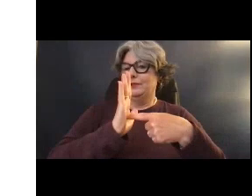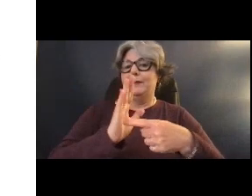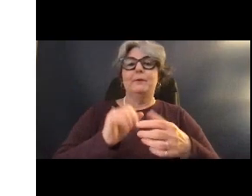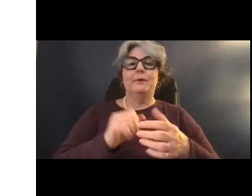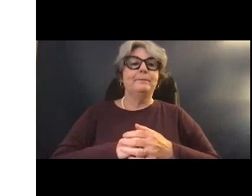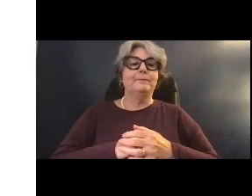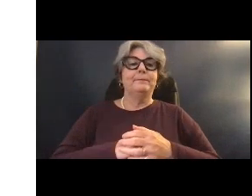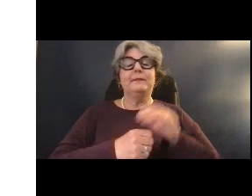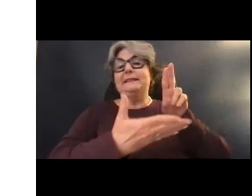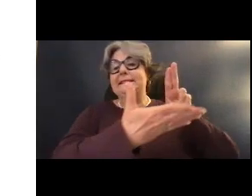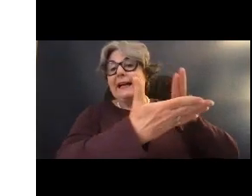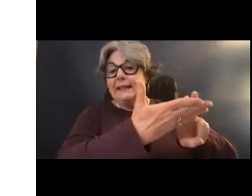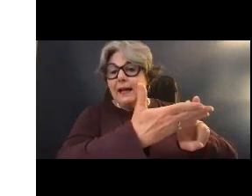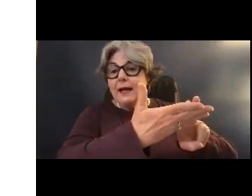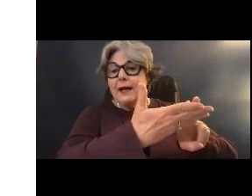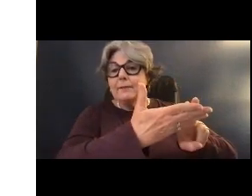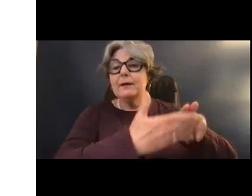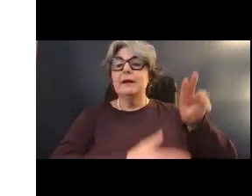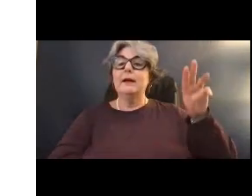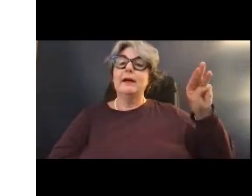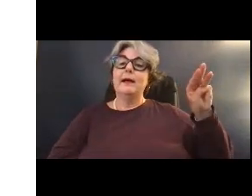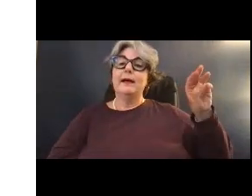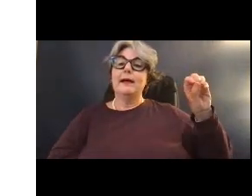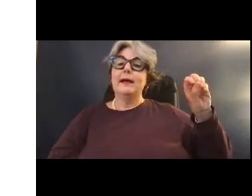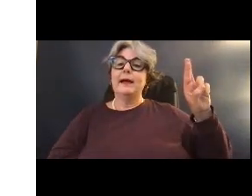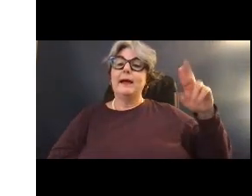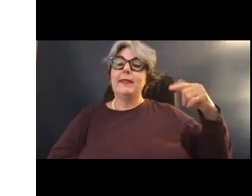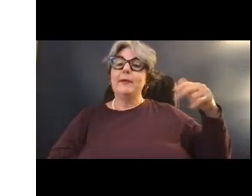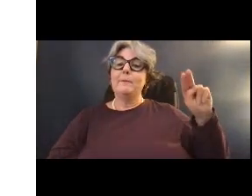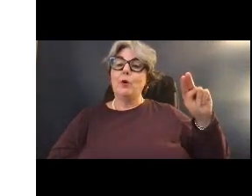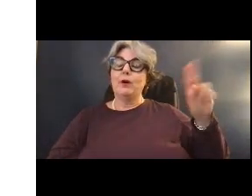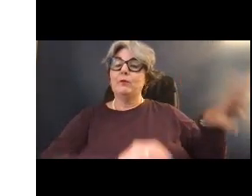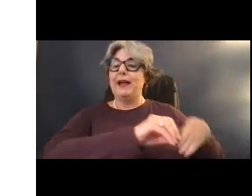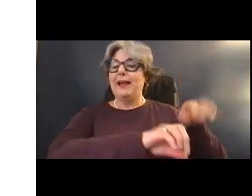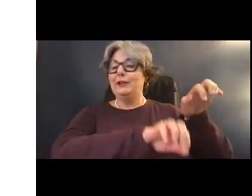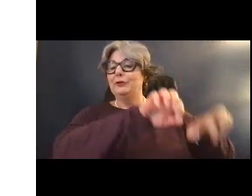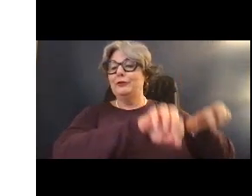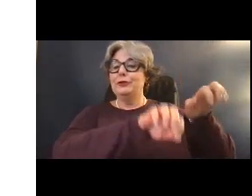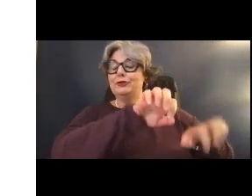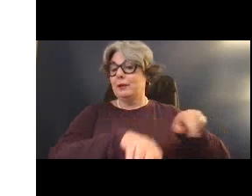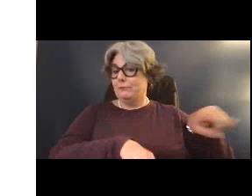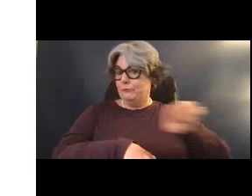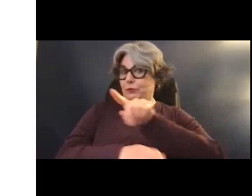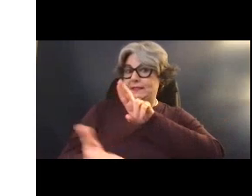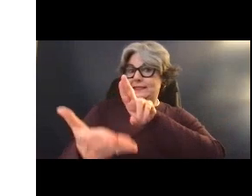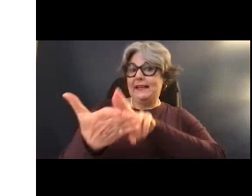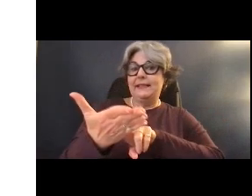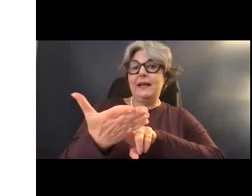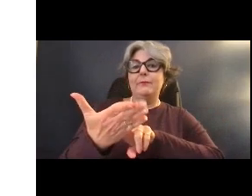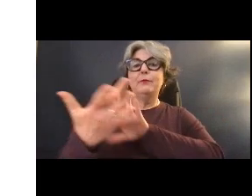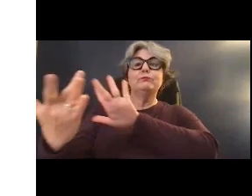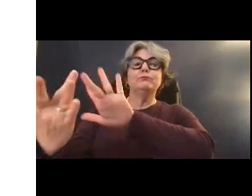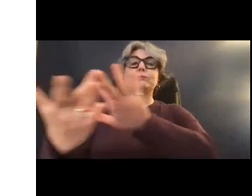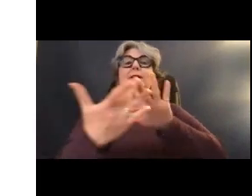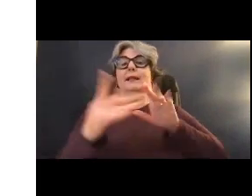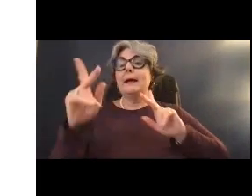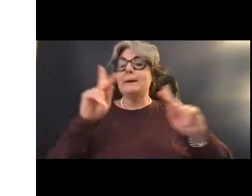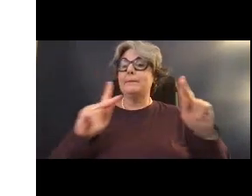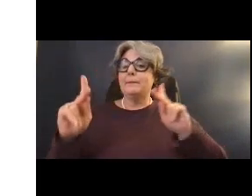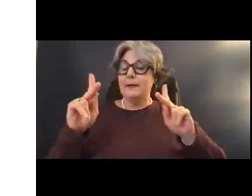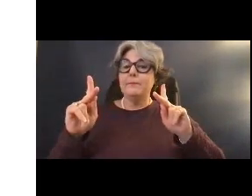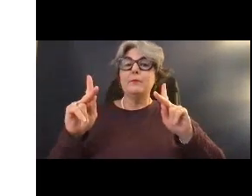to sign up, and Morgan will indicate something in the chat where you couldn't sign up for this. We want to be able to connect people.